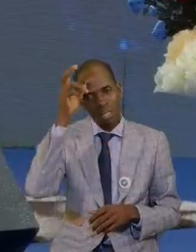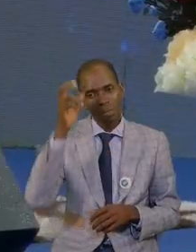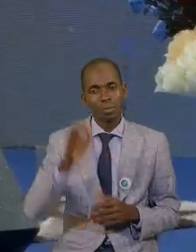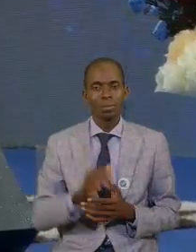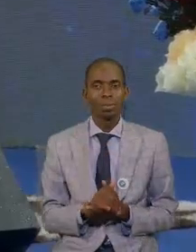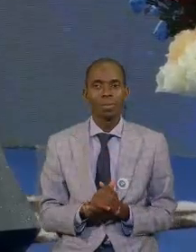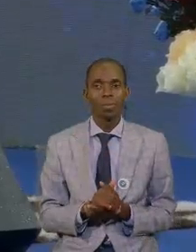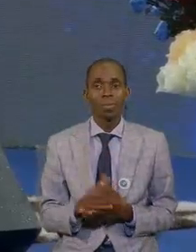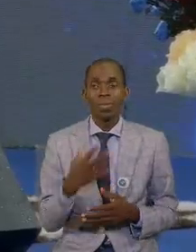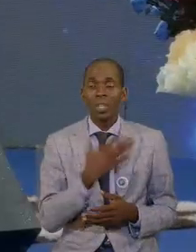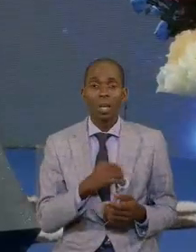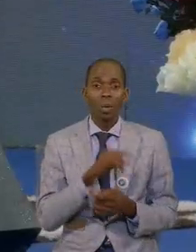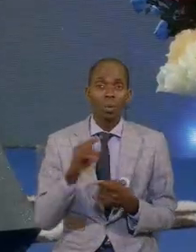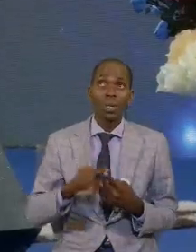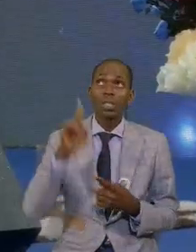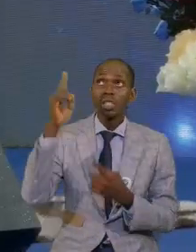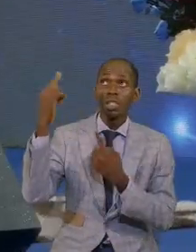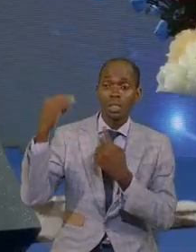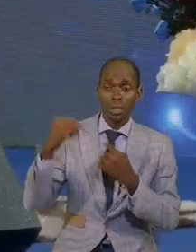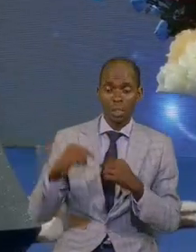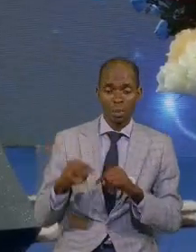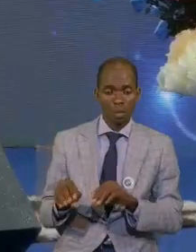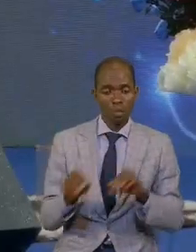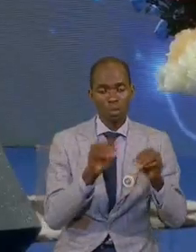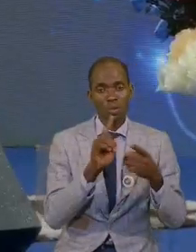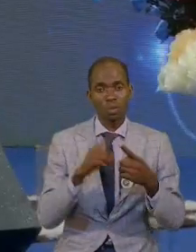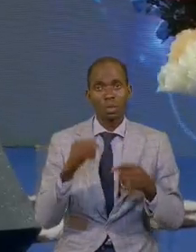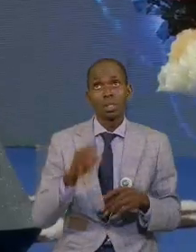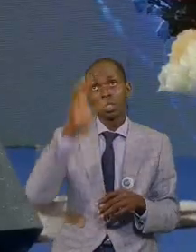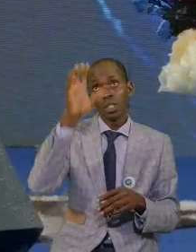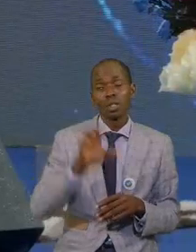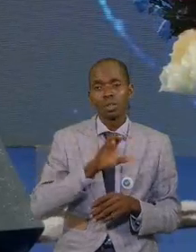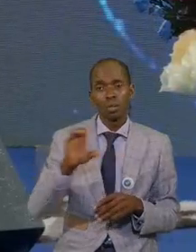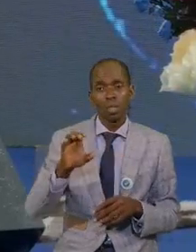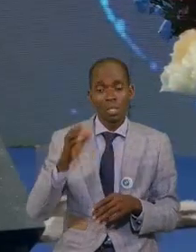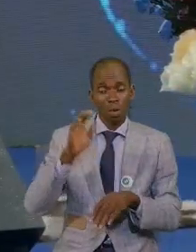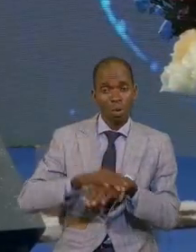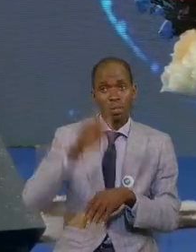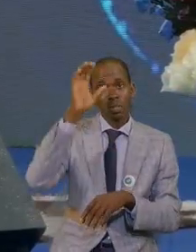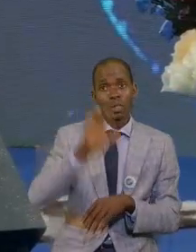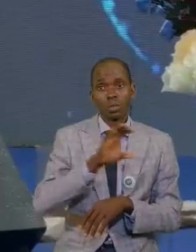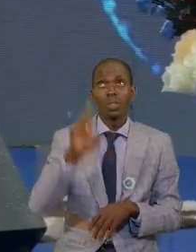And when he went to the cross, he said, "It is finished."